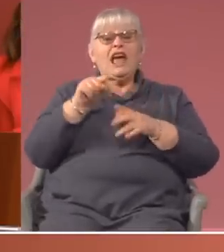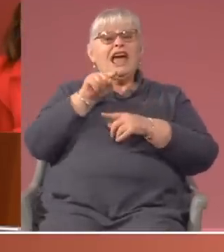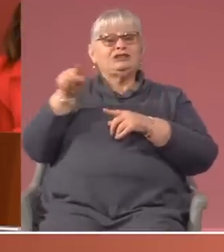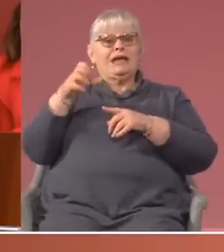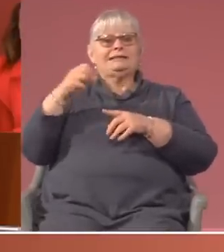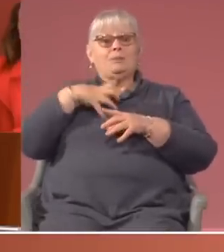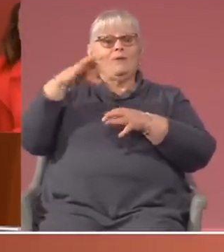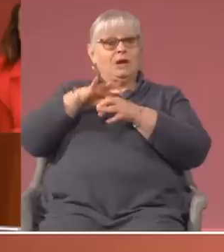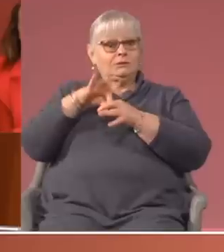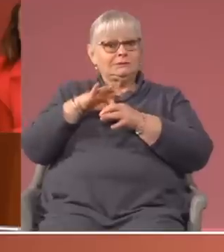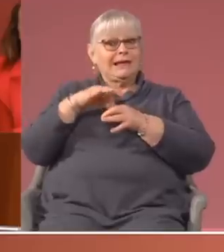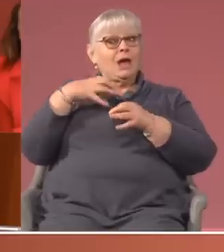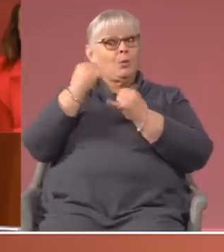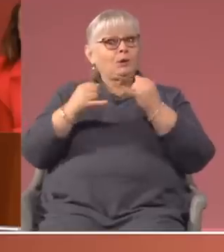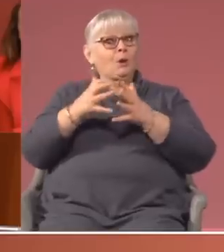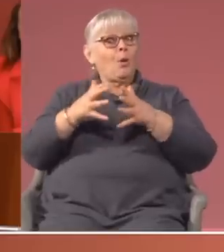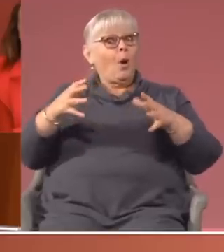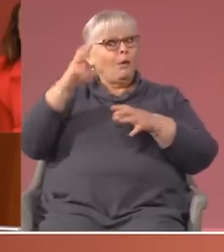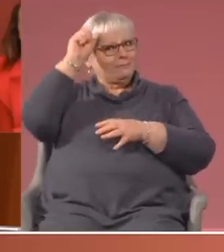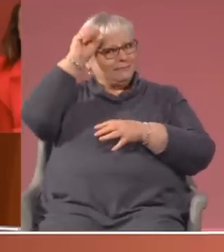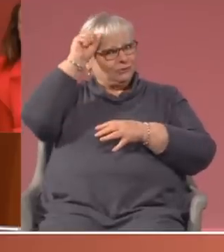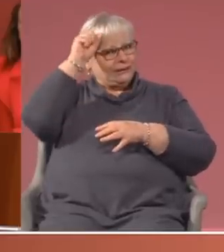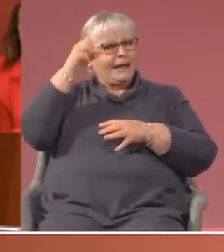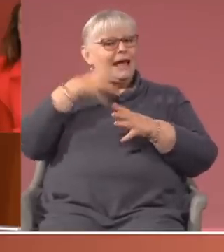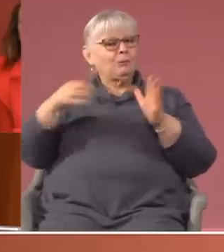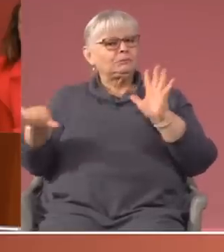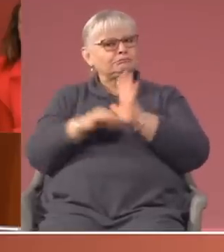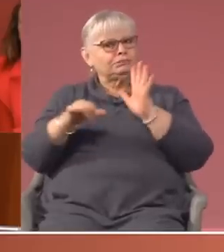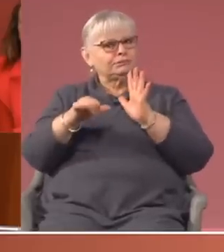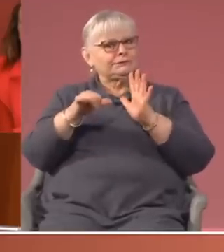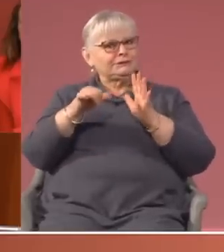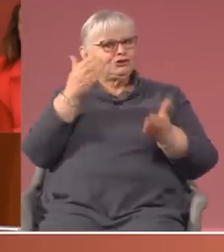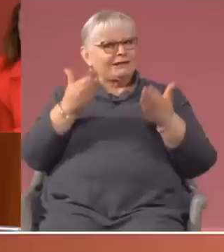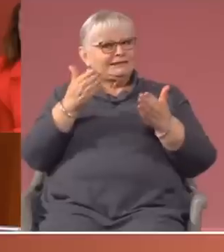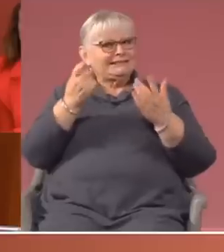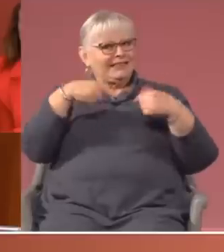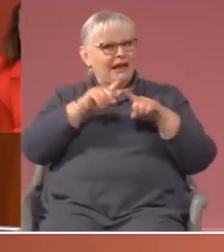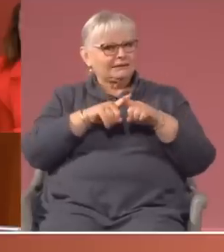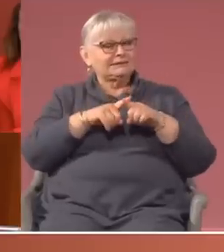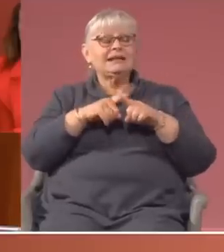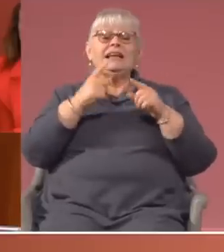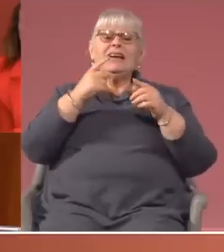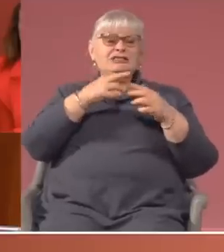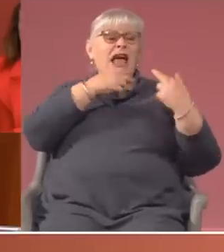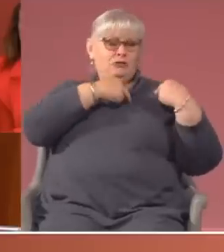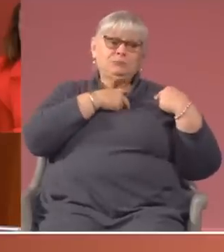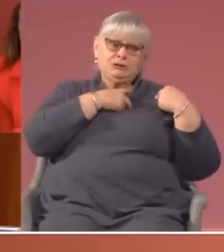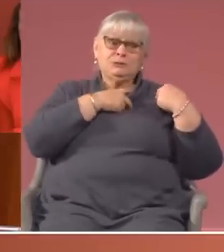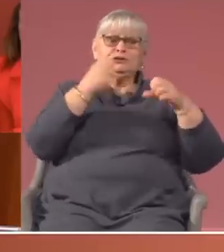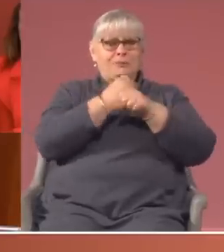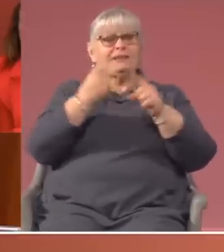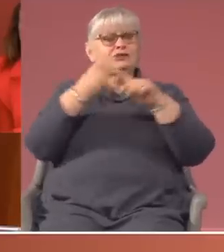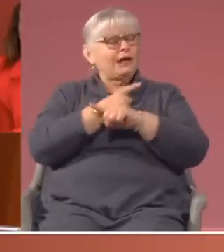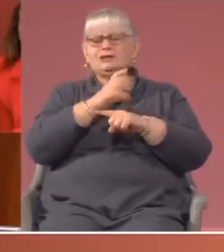longer memory, and a sterner sense of justice than we do. It's on us to make the changes, and it's not too late.